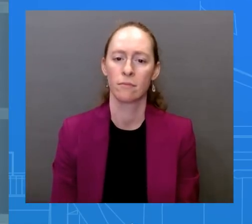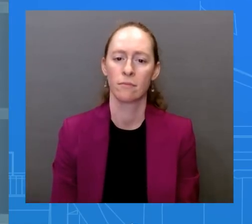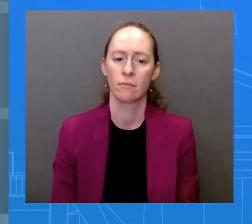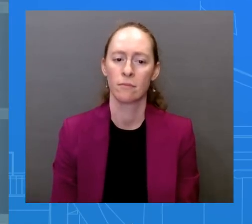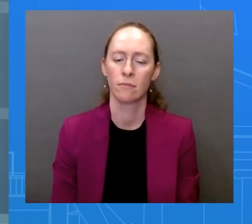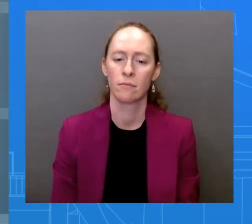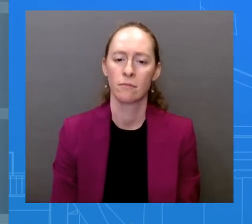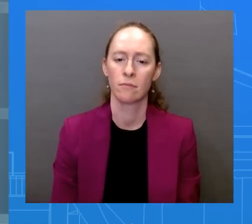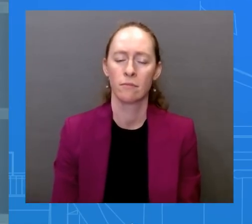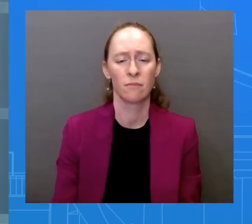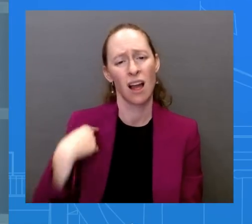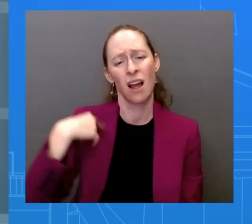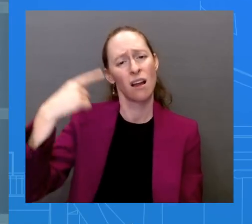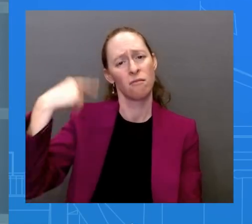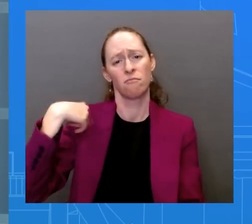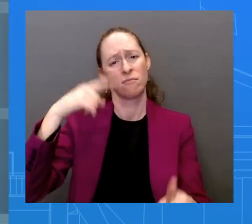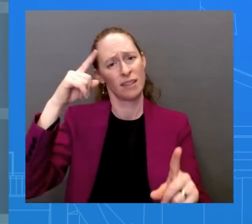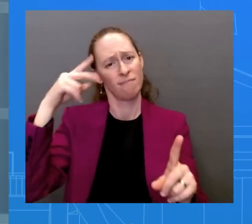conversation.